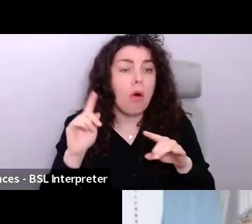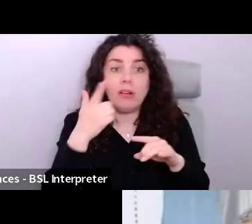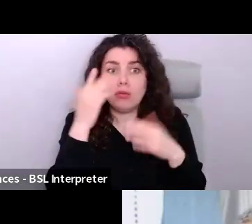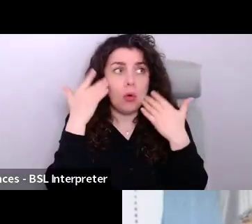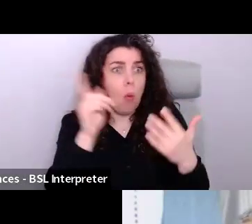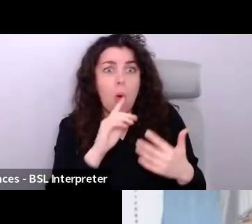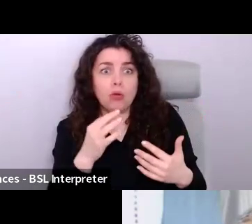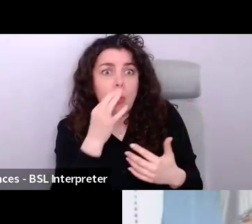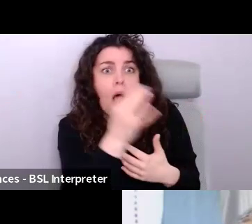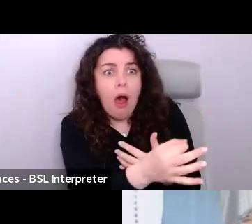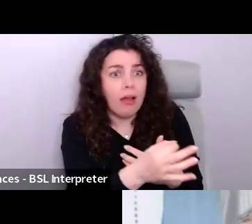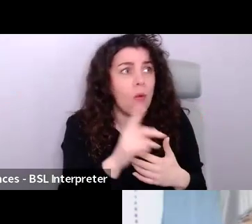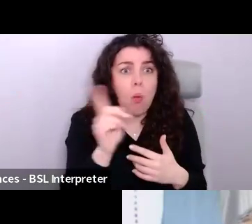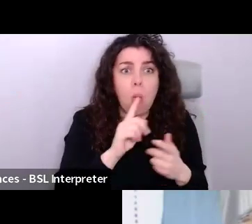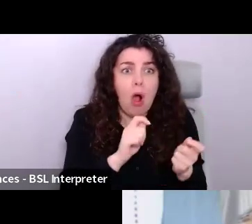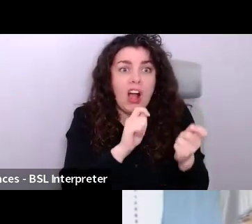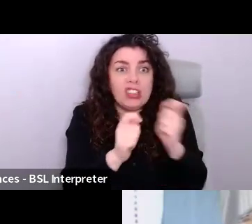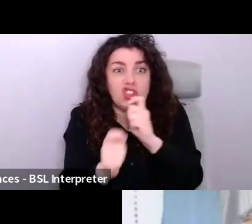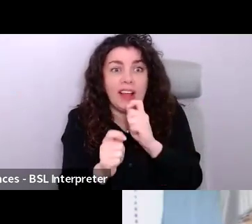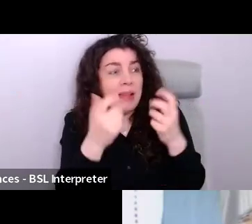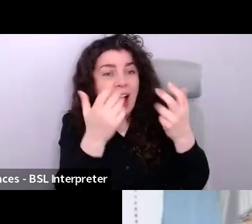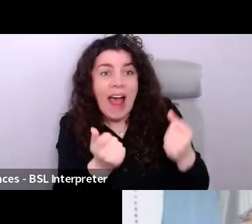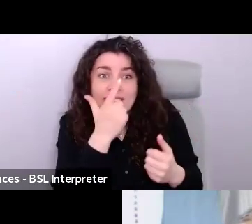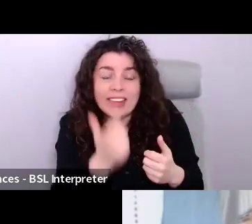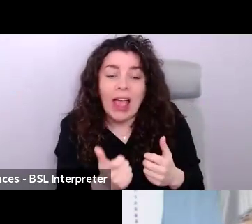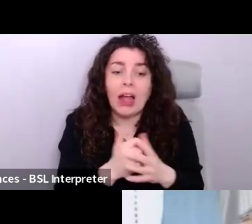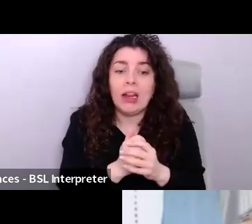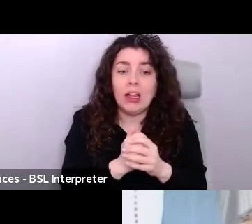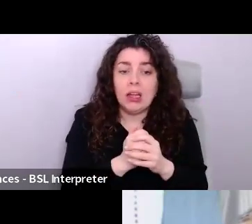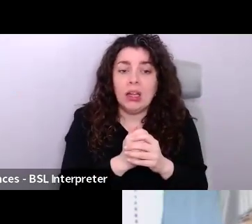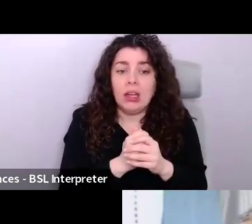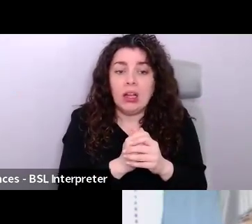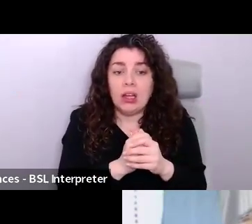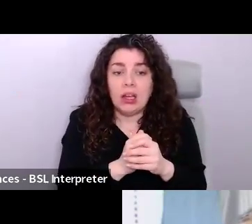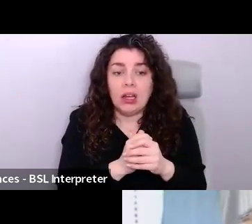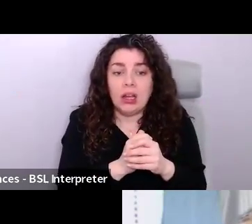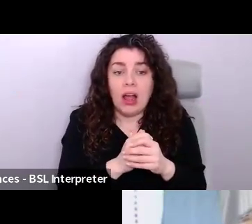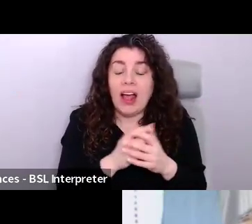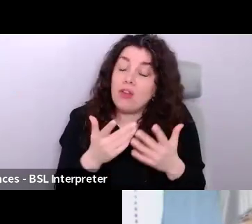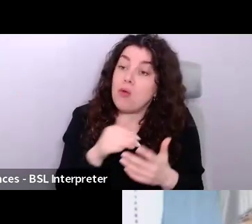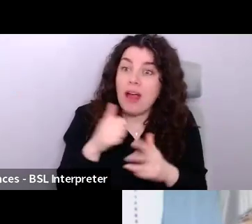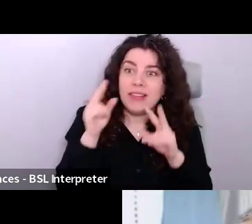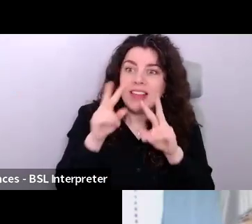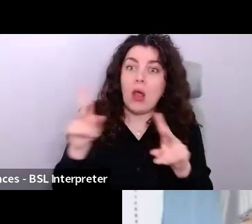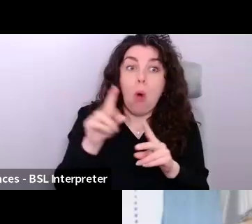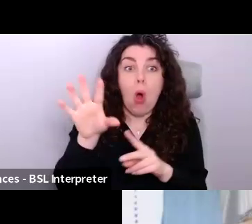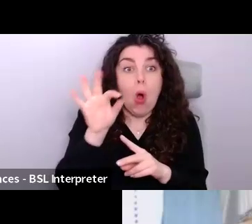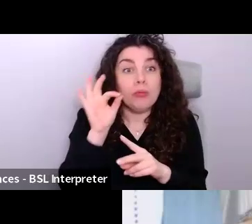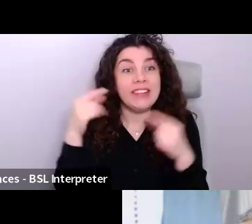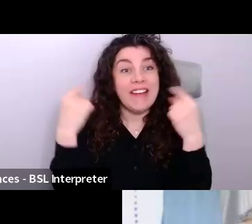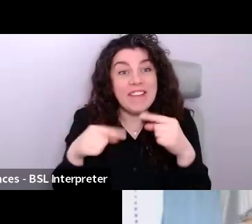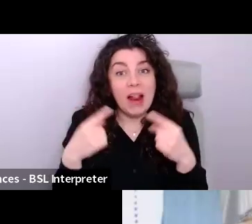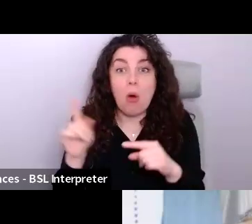can expect. So it's really great to hear different perspectives and kind of see the different options that might be available and might be relevant